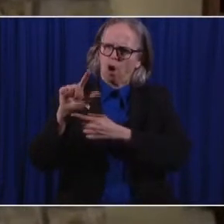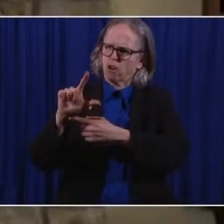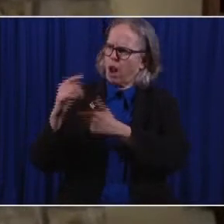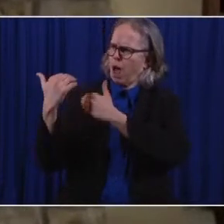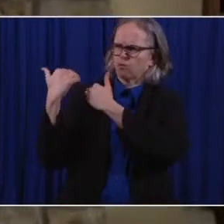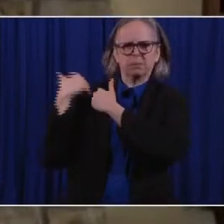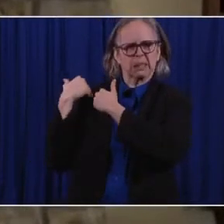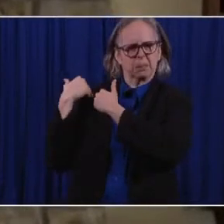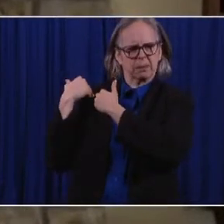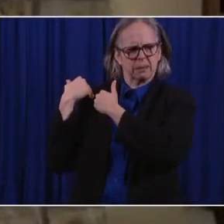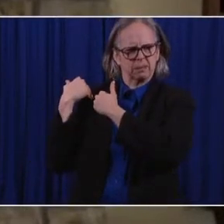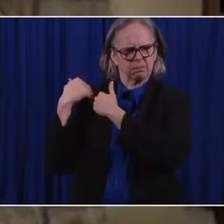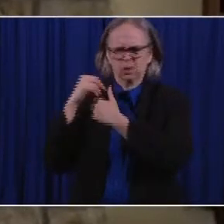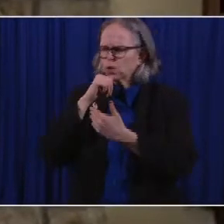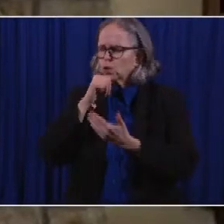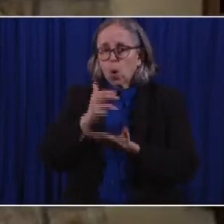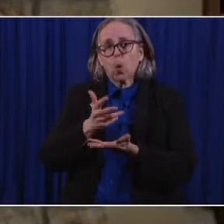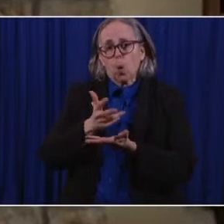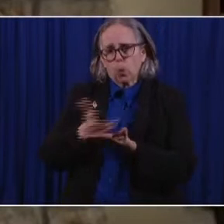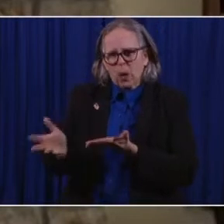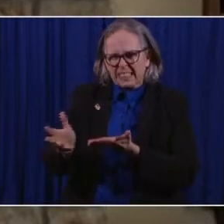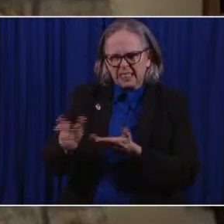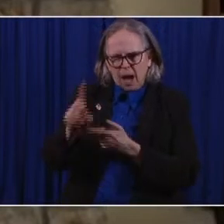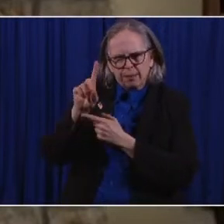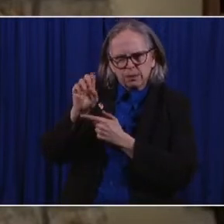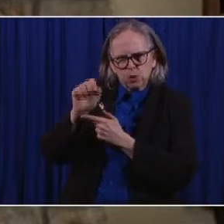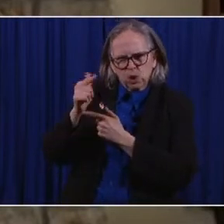Yeah, Governor, I want to just add, look,